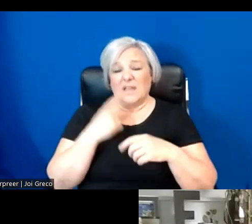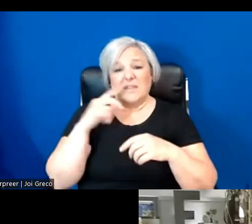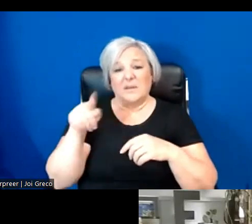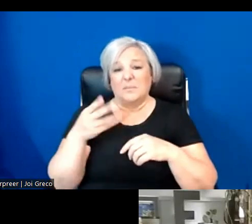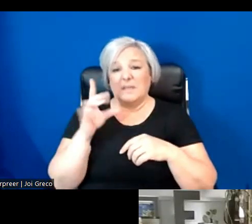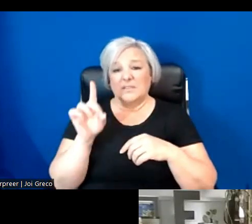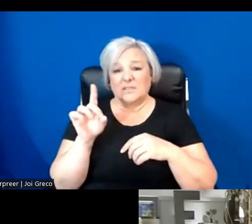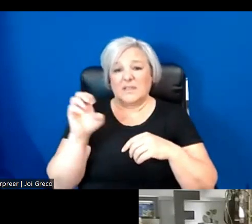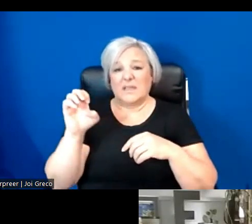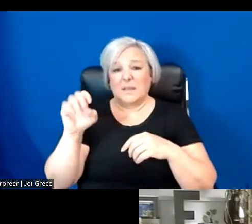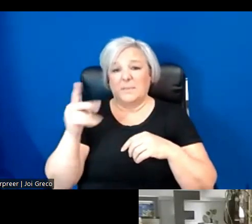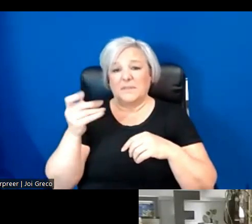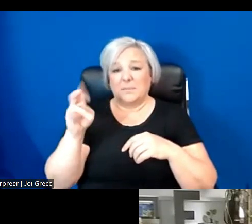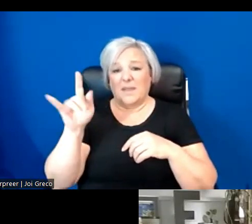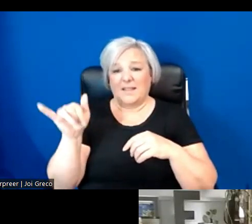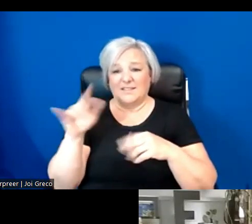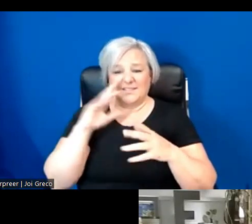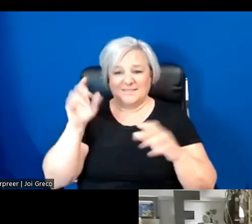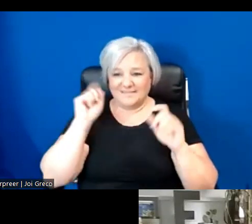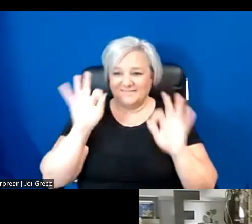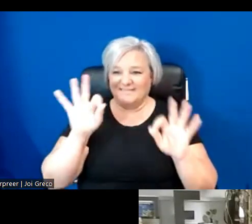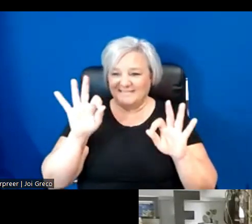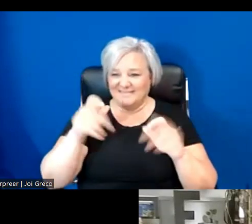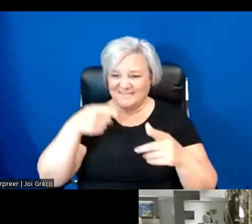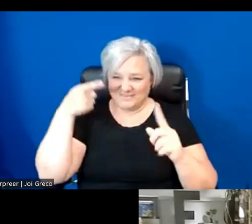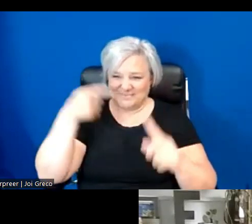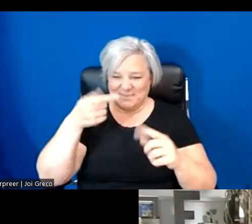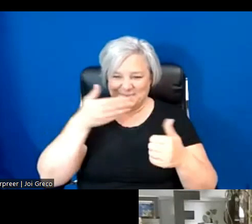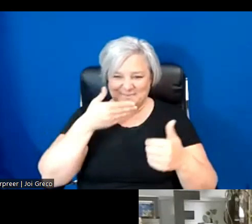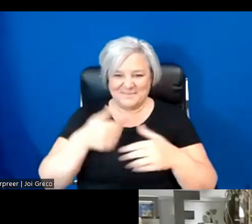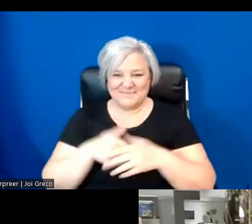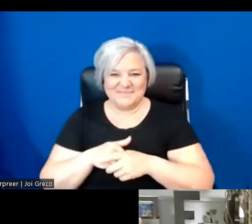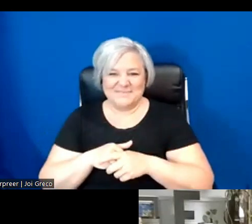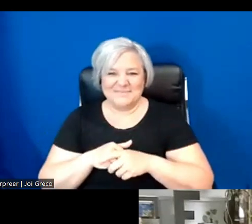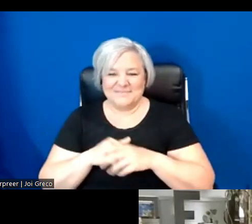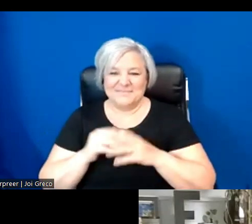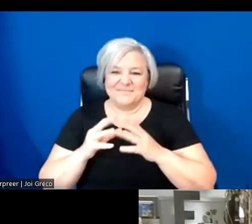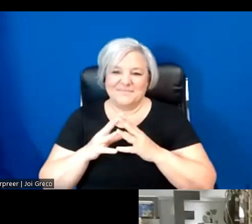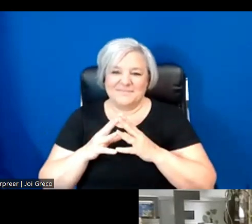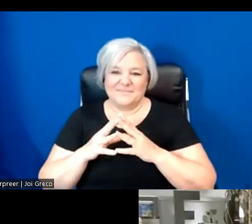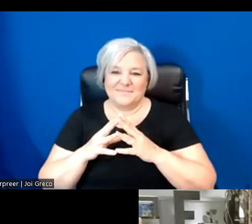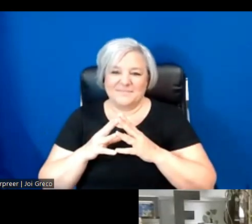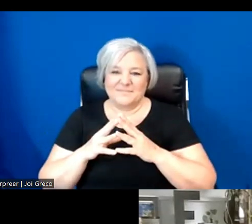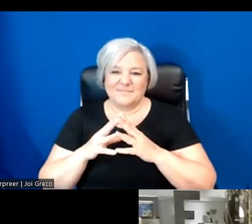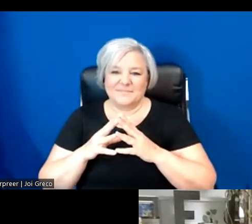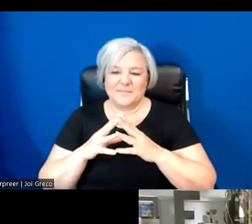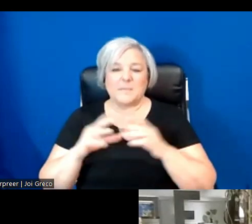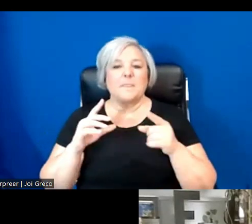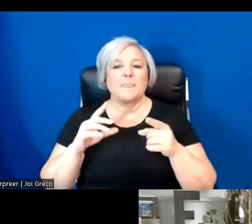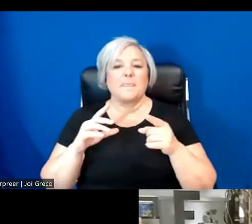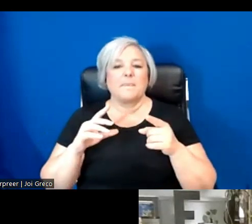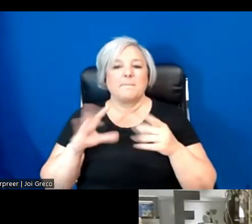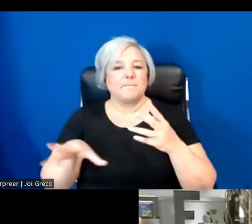PhD epidemiologist just nailed it. Thank you, Jared. I love it. Absolutely. And I'll actually piggyback off